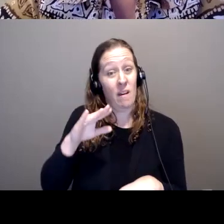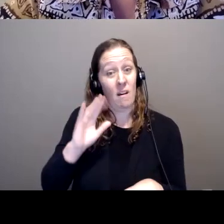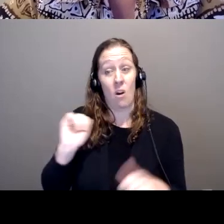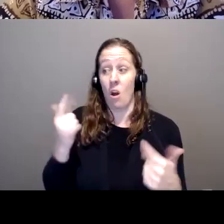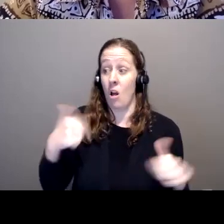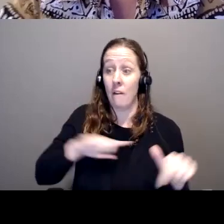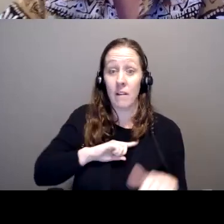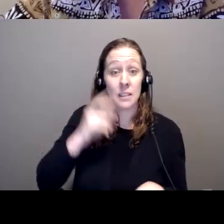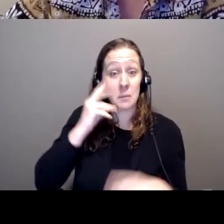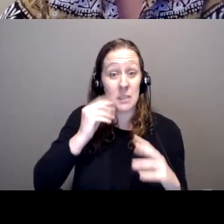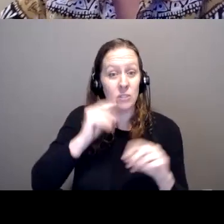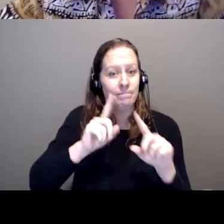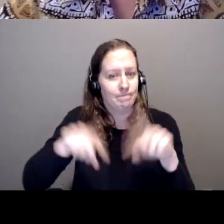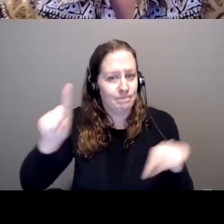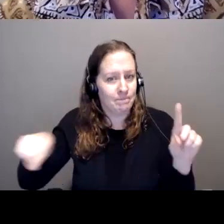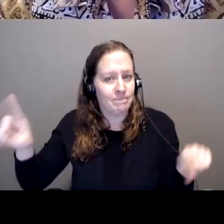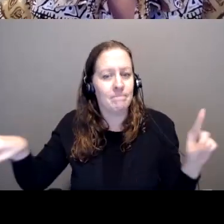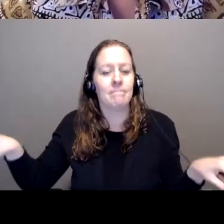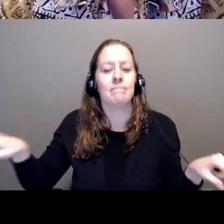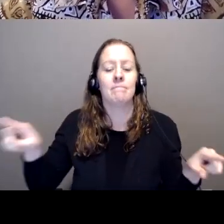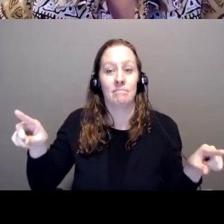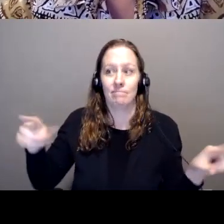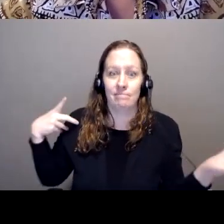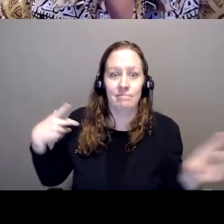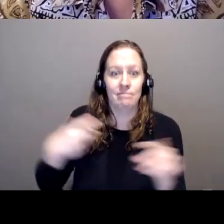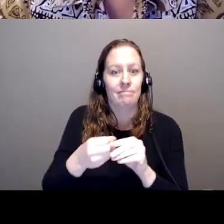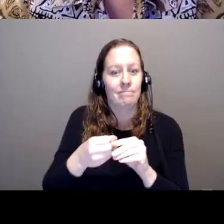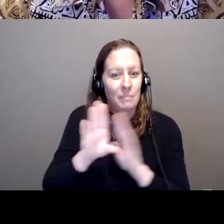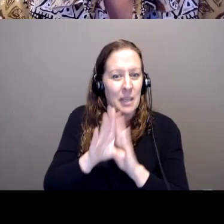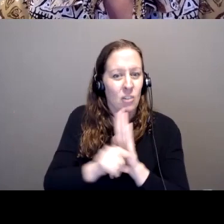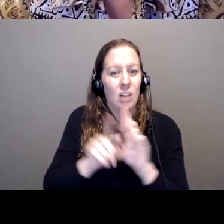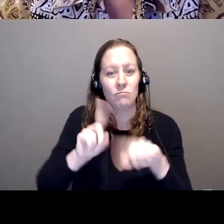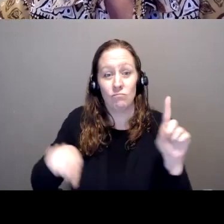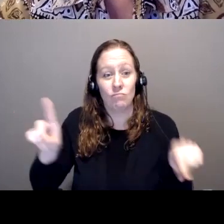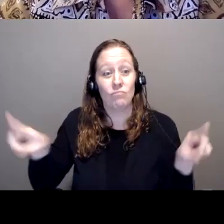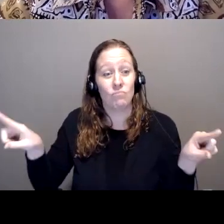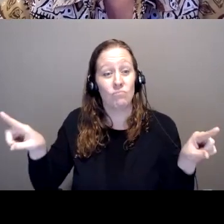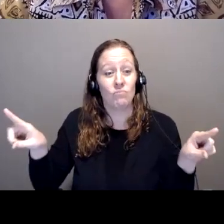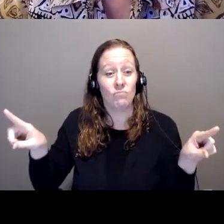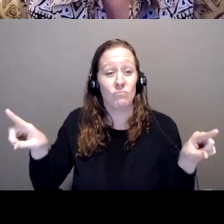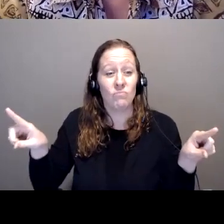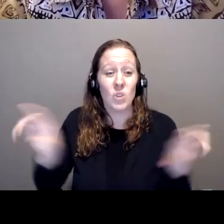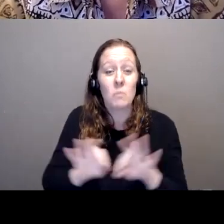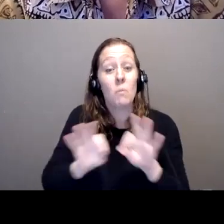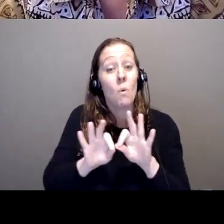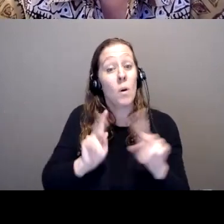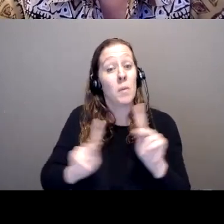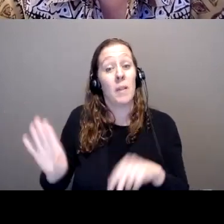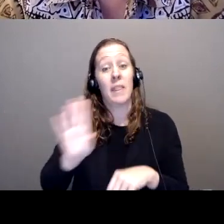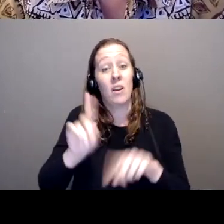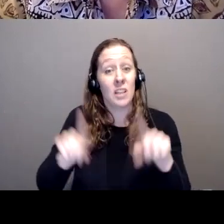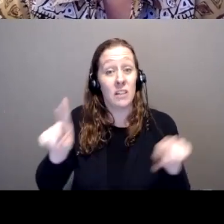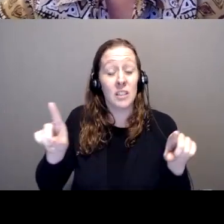different experiences in our life, and we respect that people's differences. There's differences